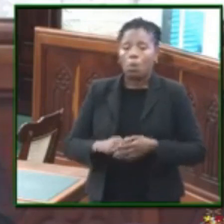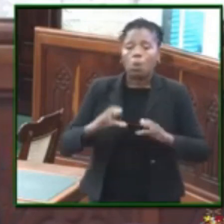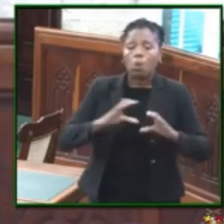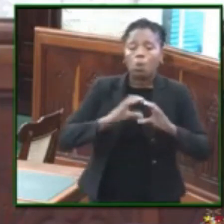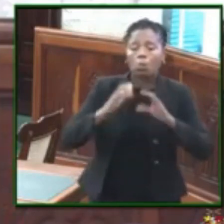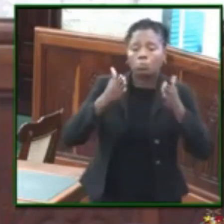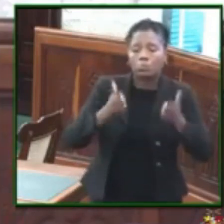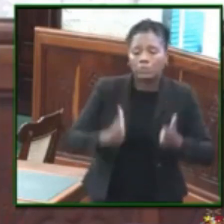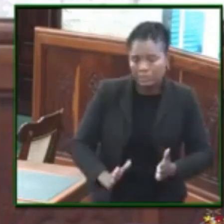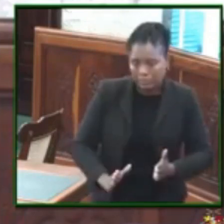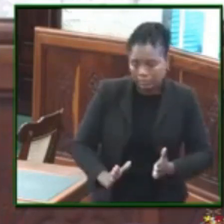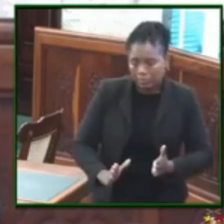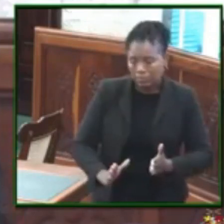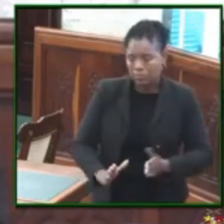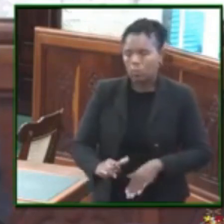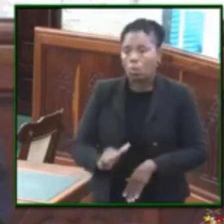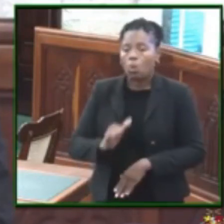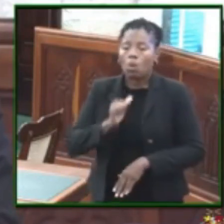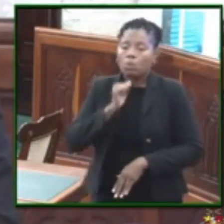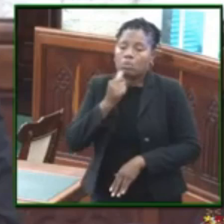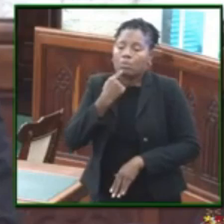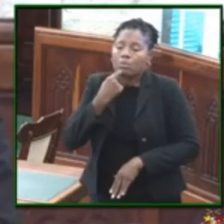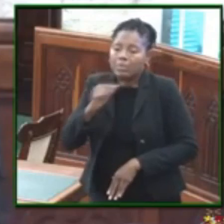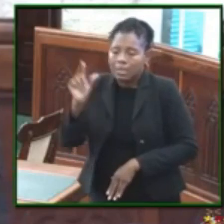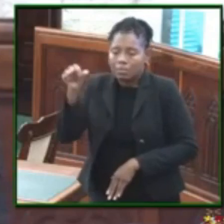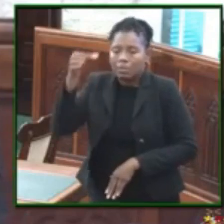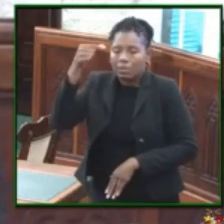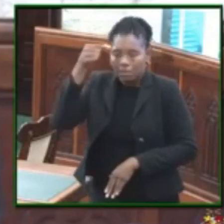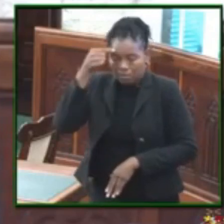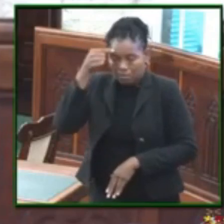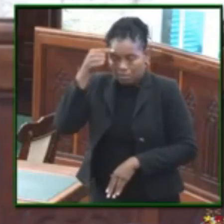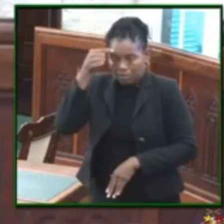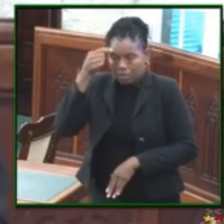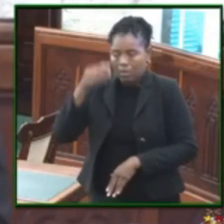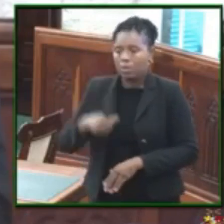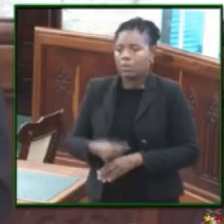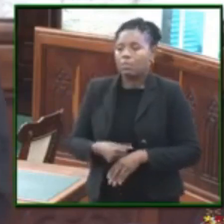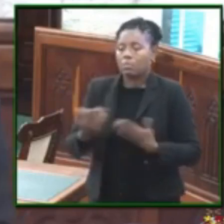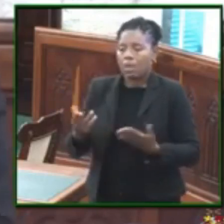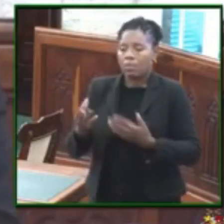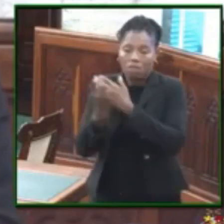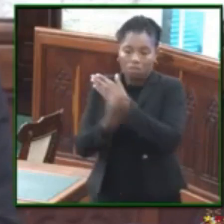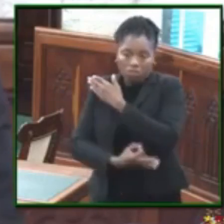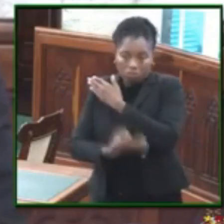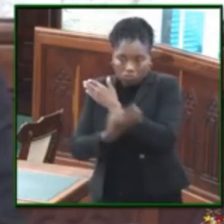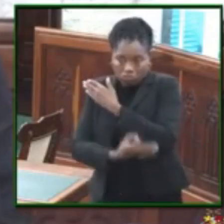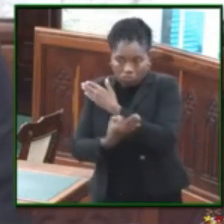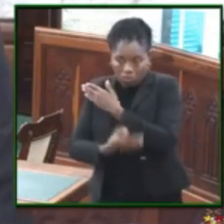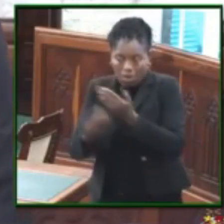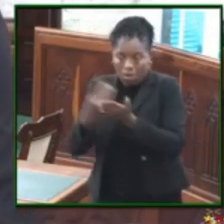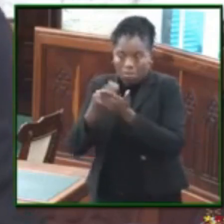Commentators are not telling the government that the foreign reserves are too high.